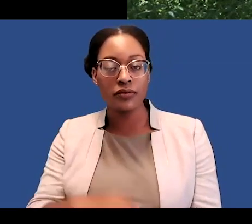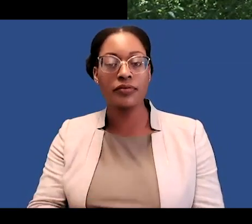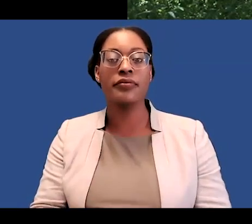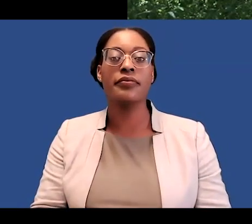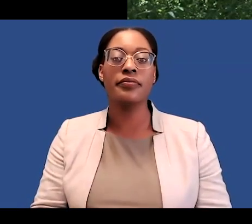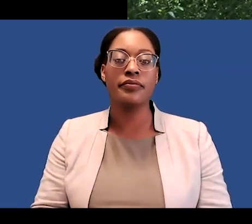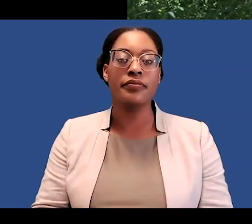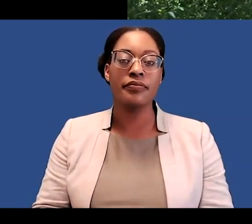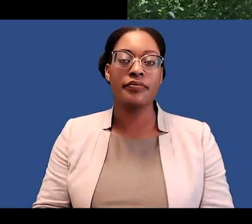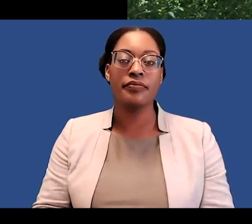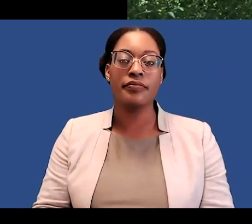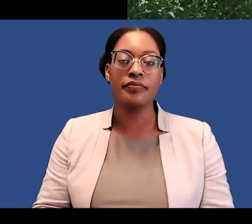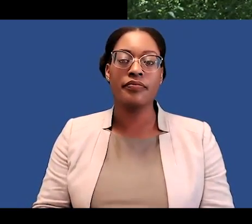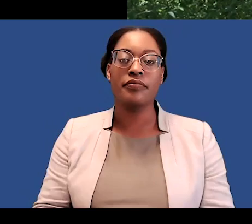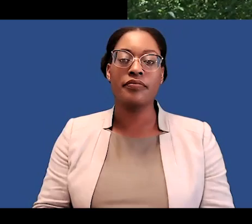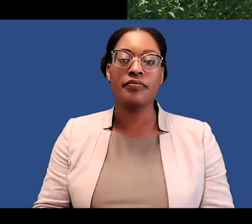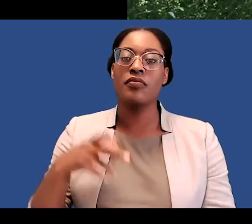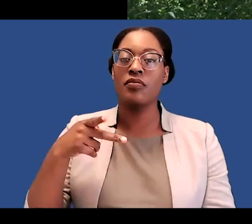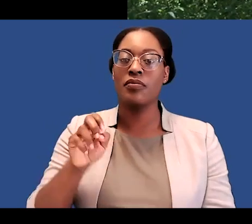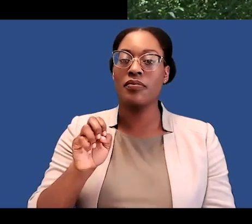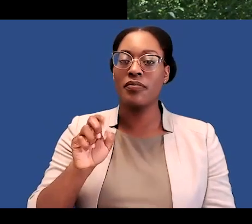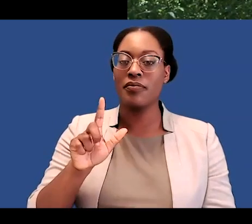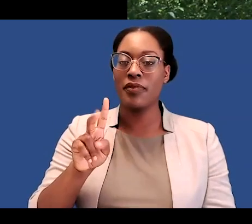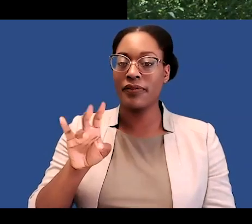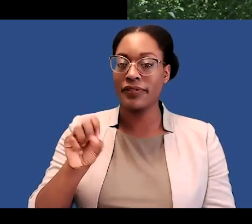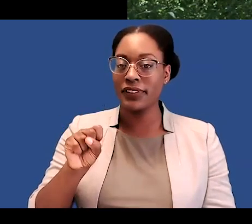Relax the pelvis and the abdomen.